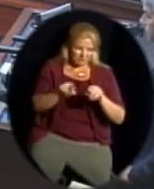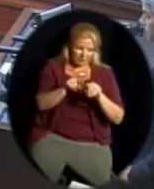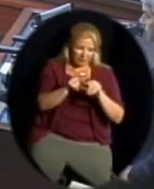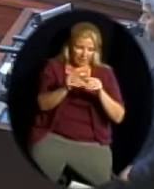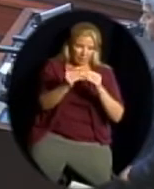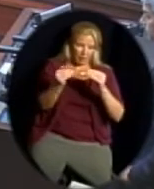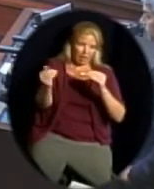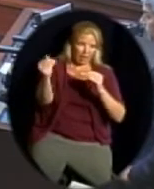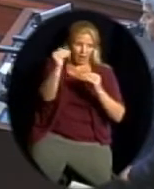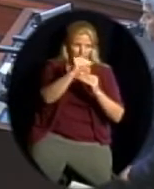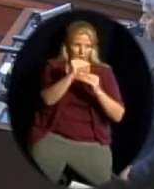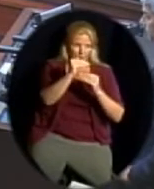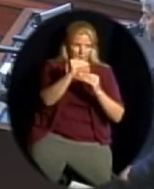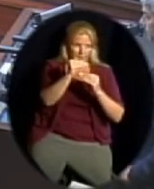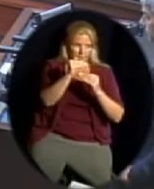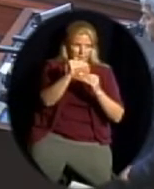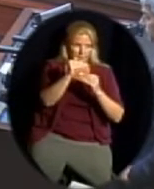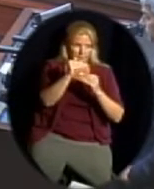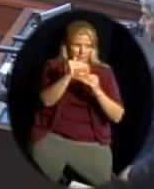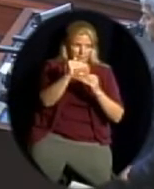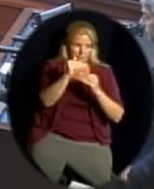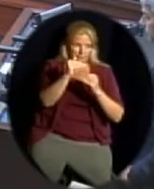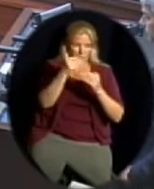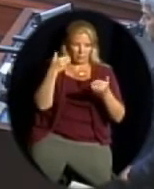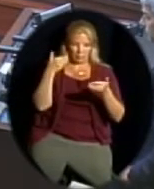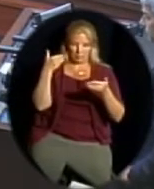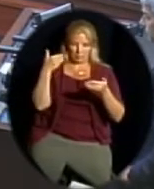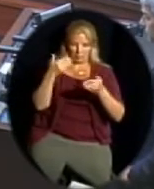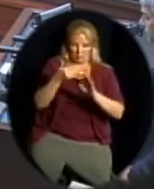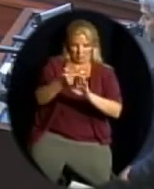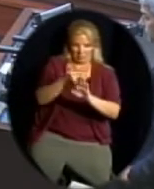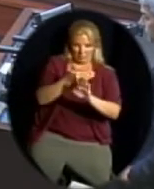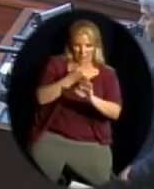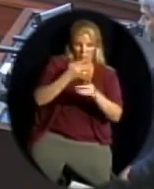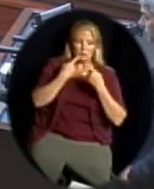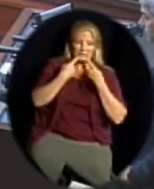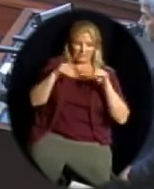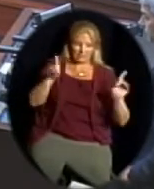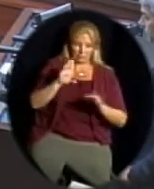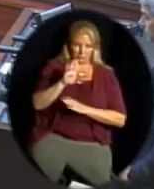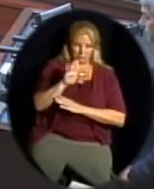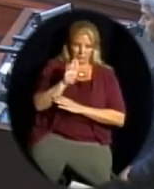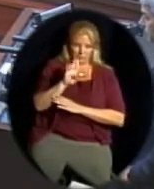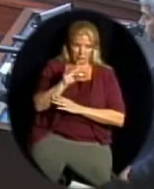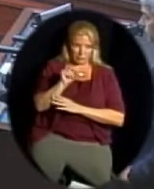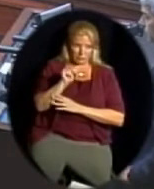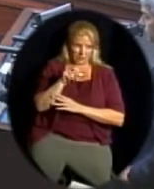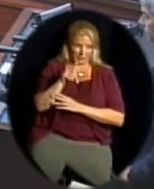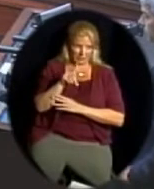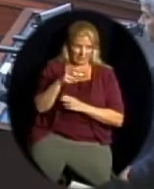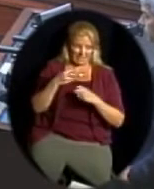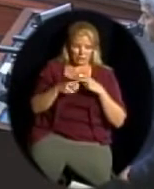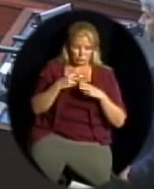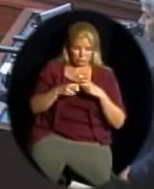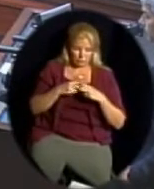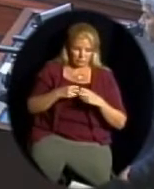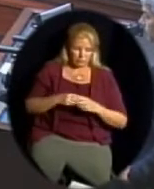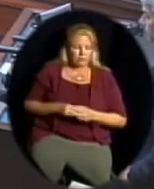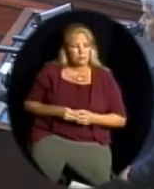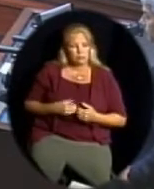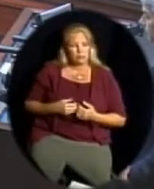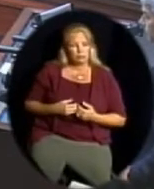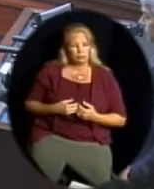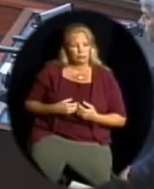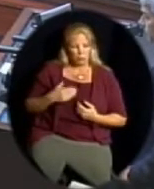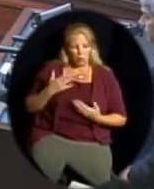a potential successful bond issue? So why don't we talk about that issue in terms of getting perspective on what we think about that? And I